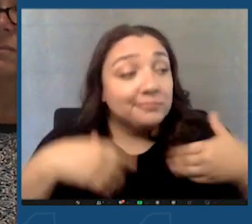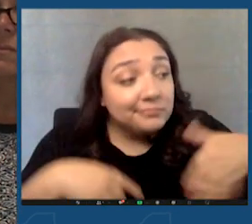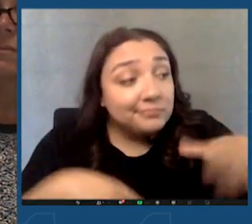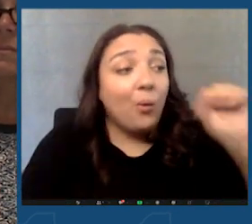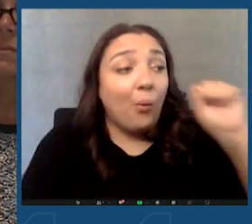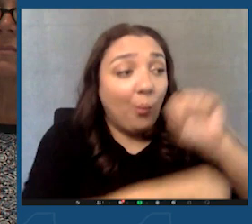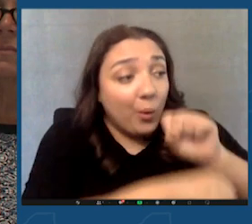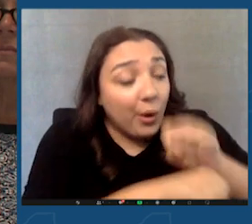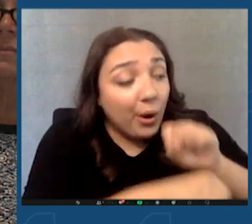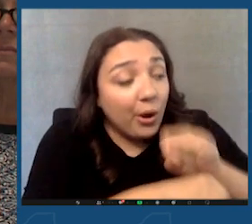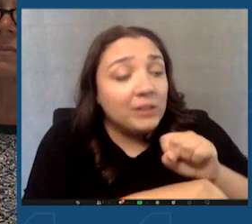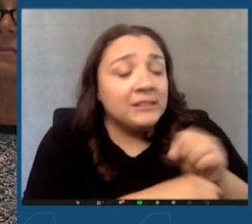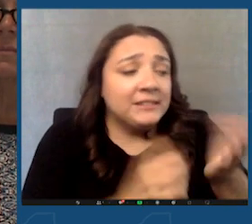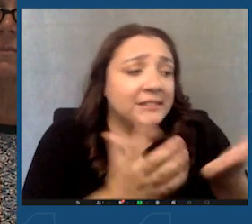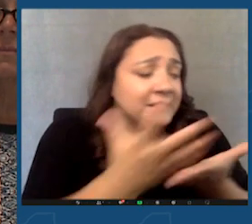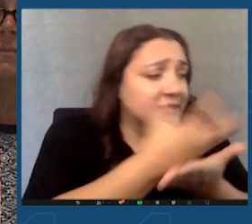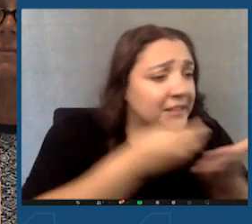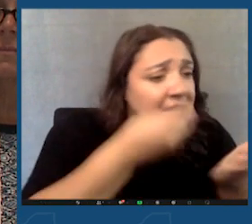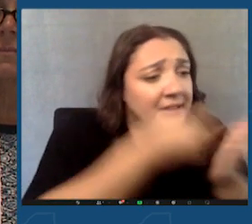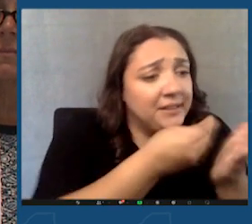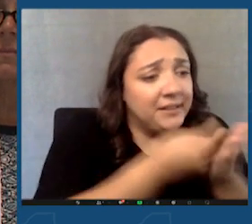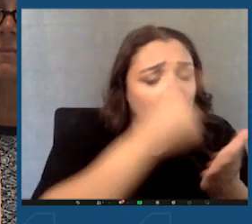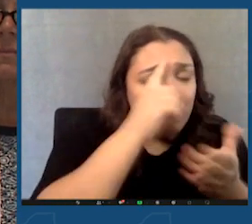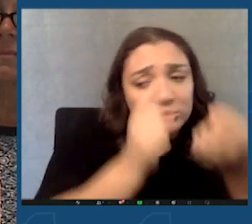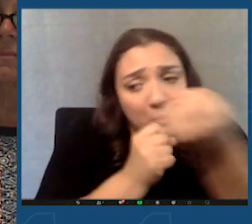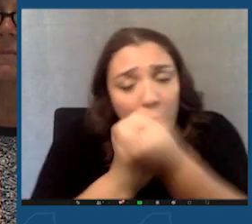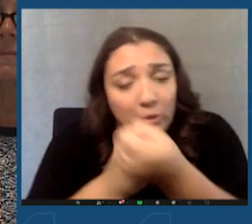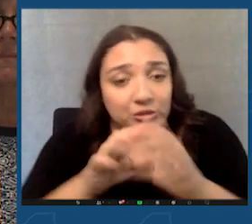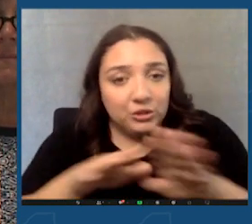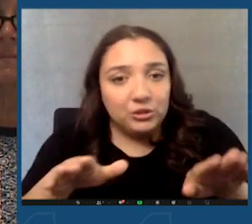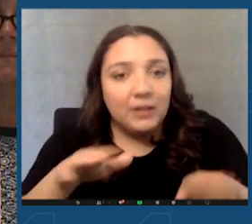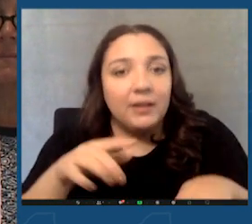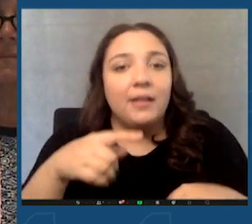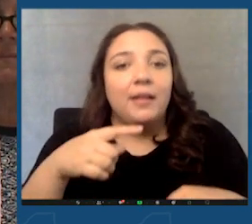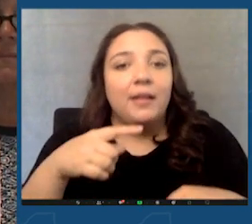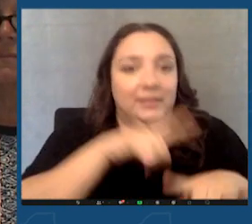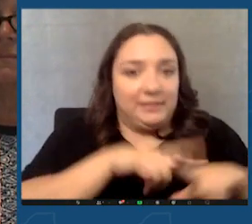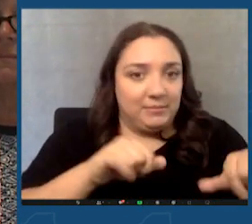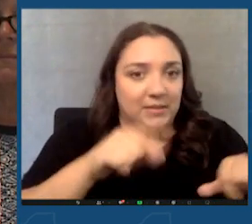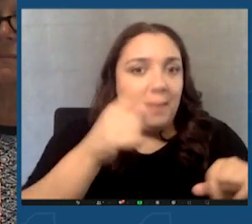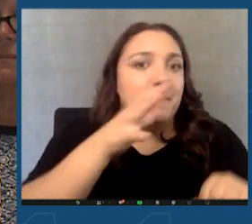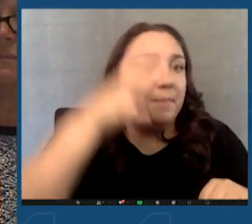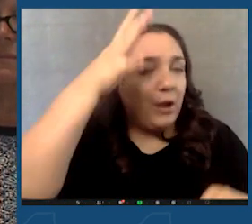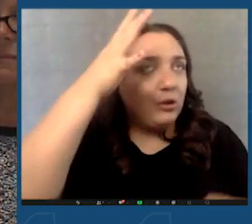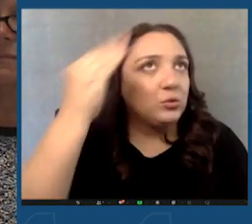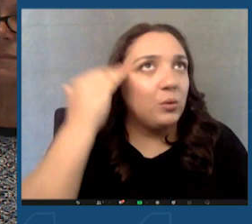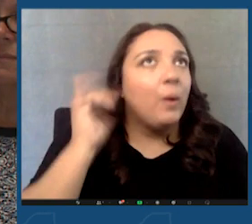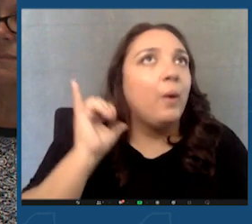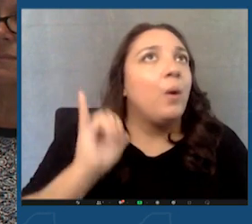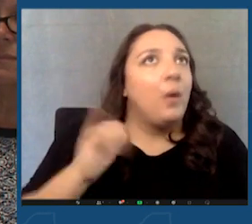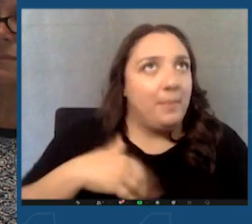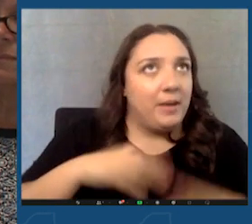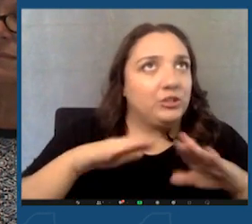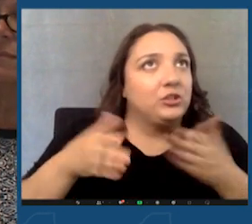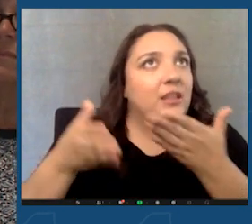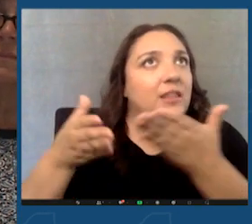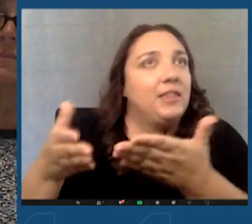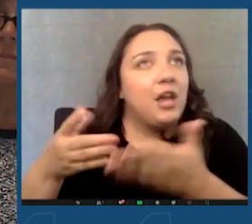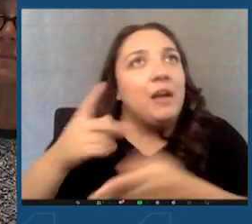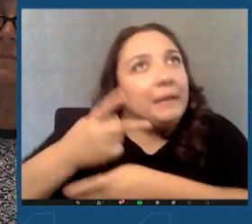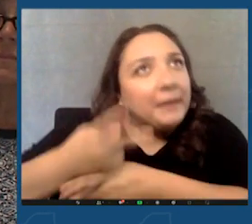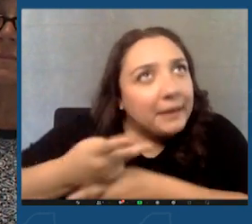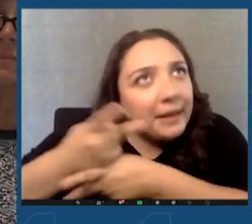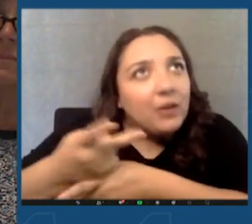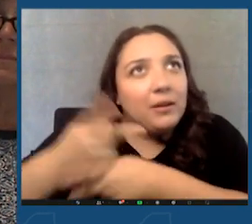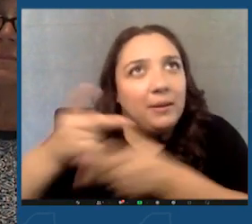that paycheck to support their families, that their children are in a nurturing, learning place with caring adults surrounding